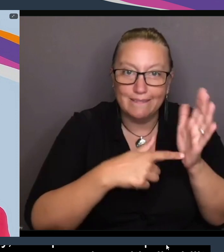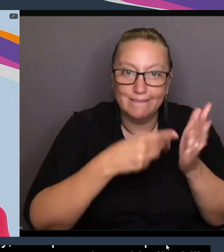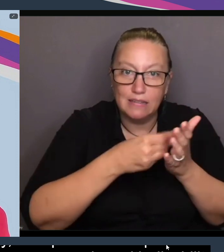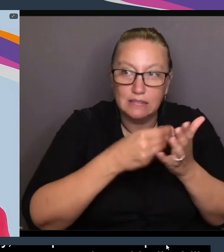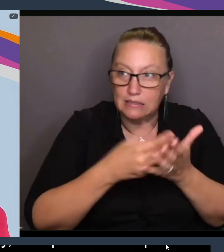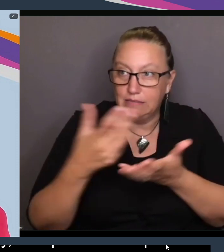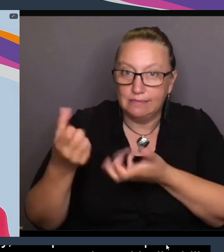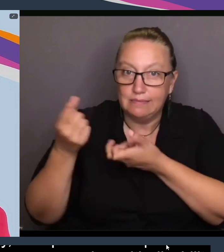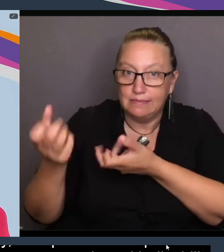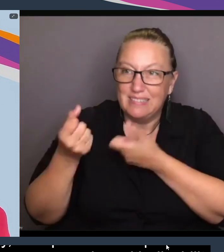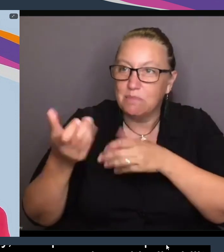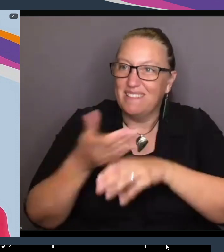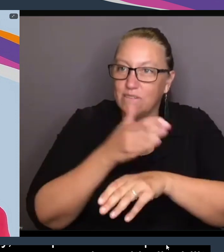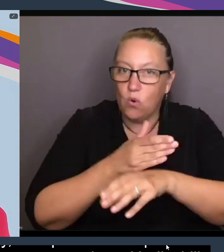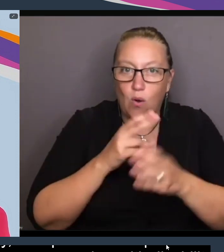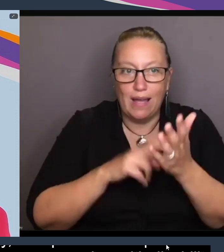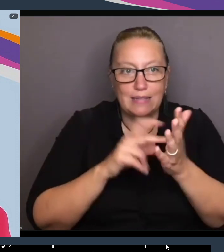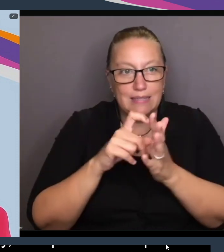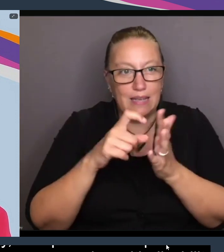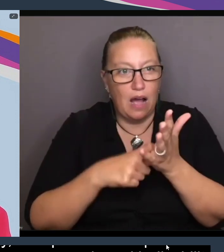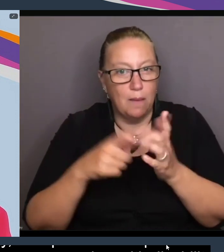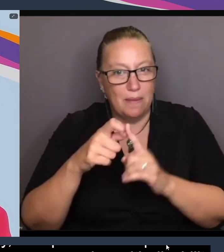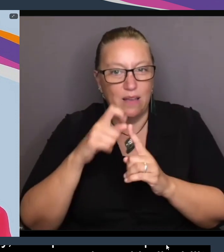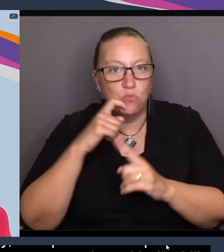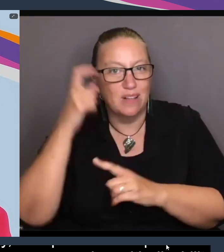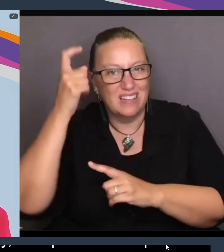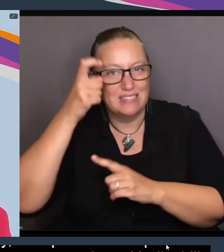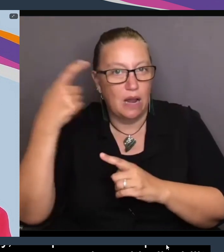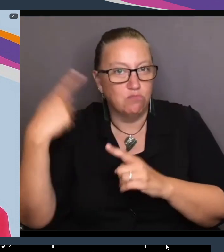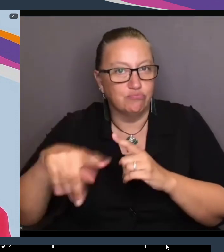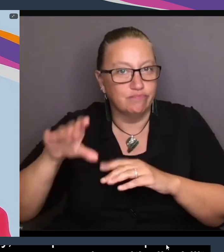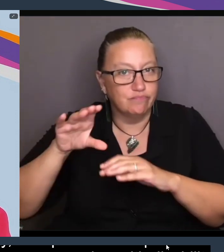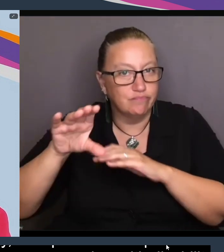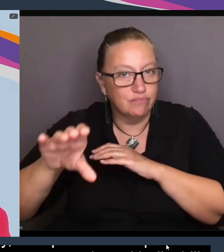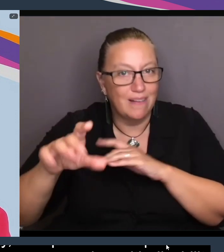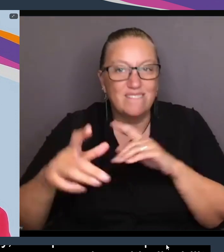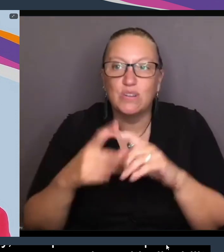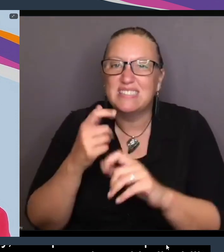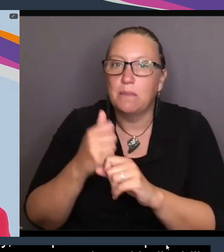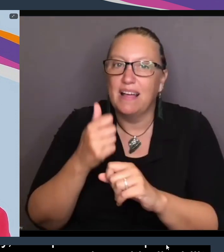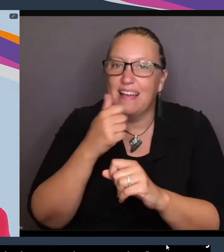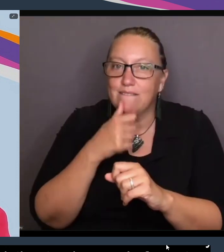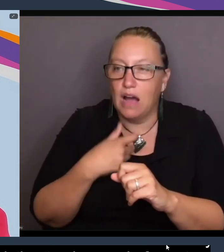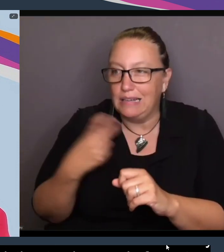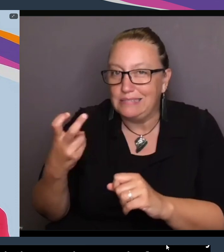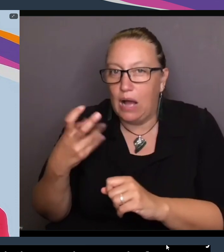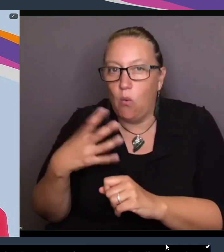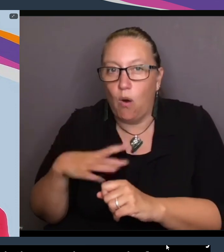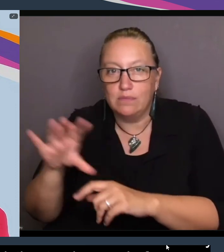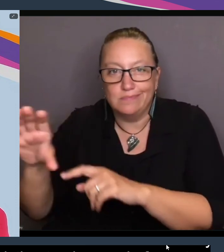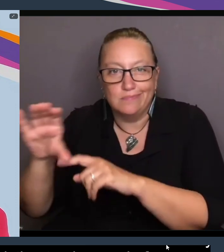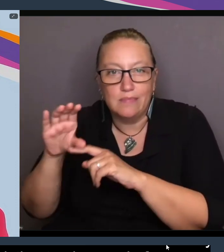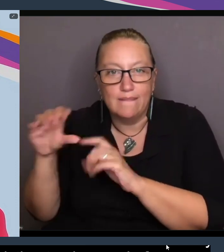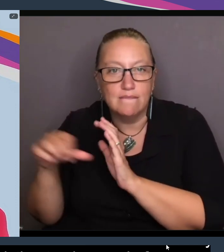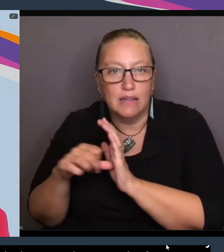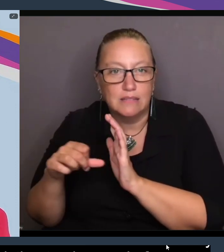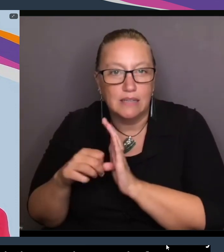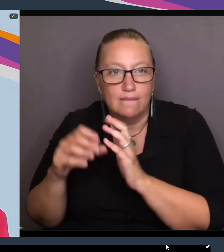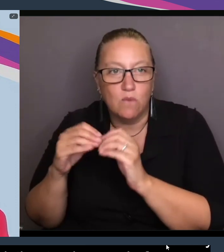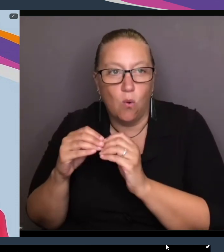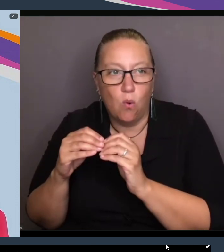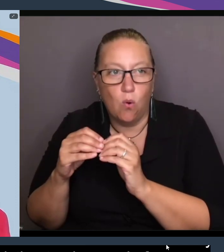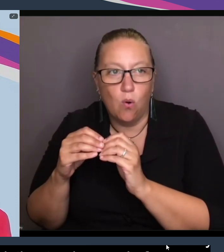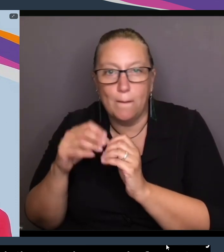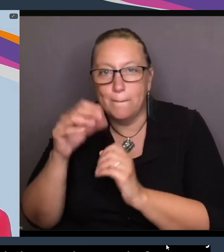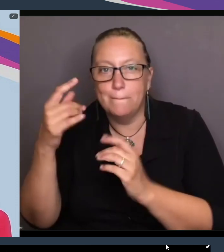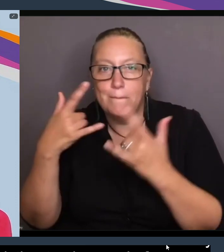for NDRP research funding. For example, if seeking a smaller funding amount for a pilot project with a partner